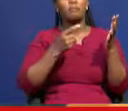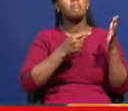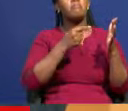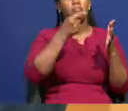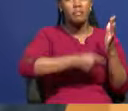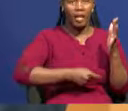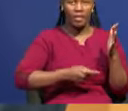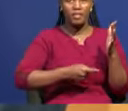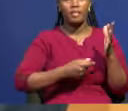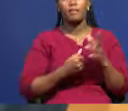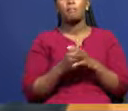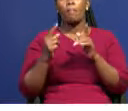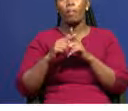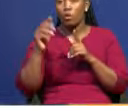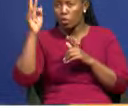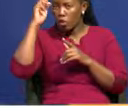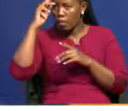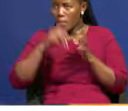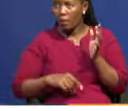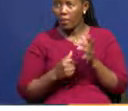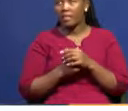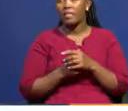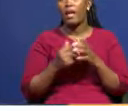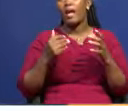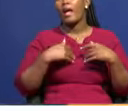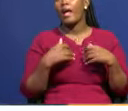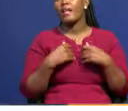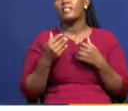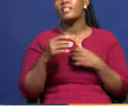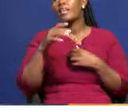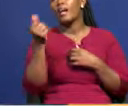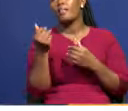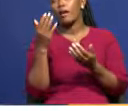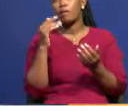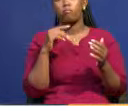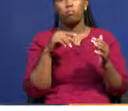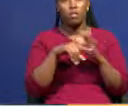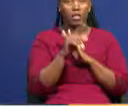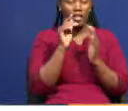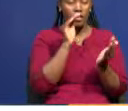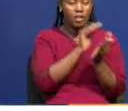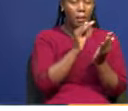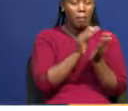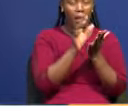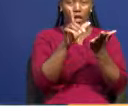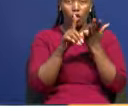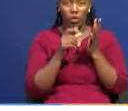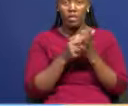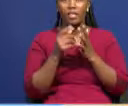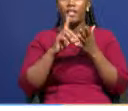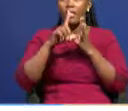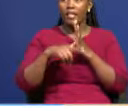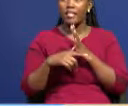yeah. Remember, I went for a bank loan. And then I go back to the university.